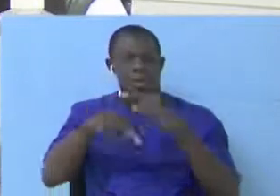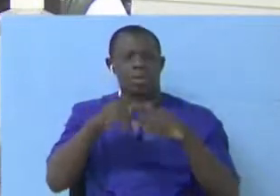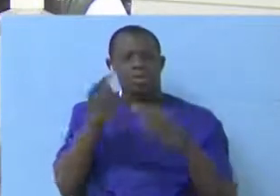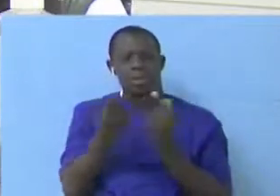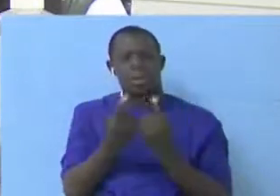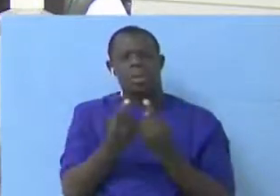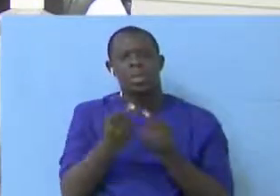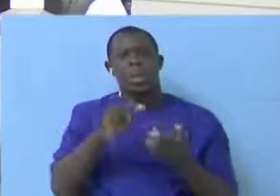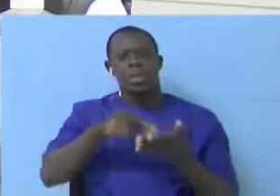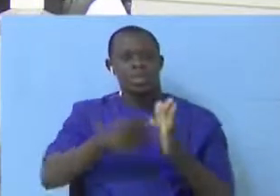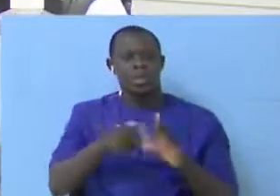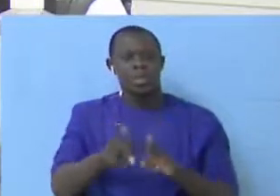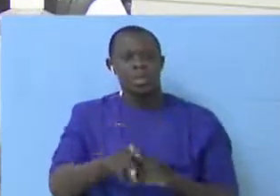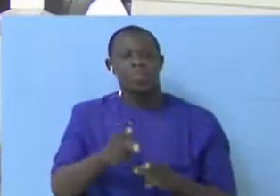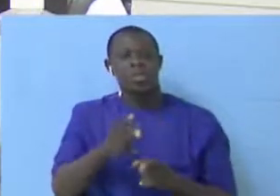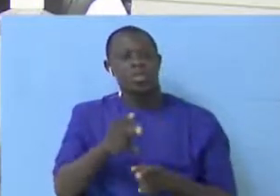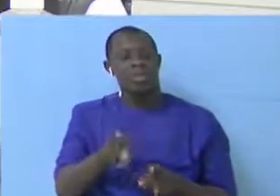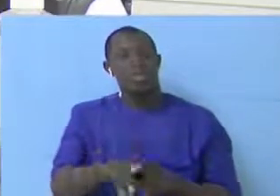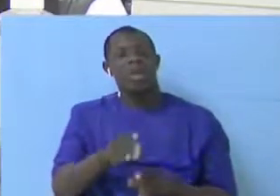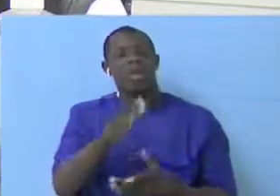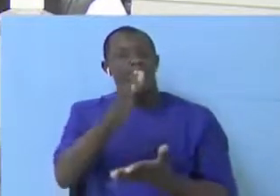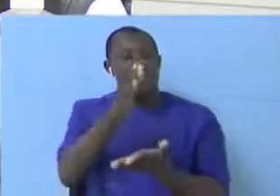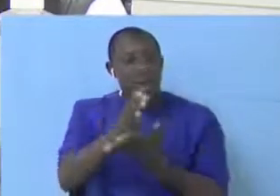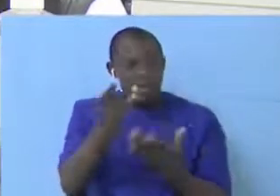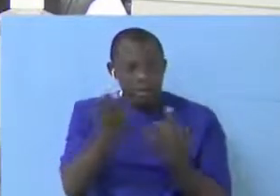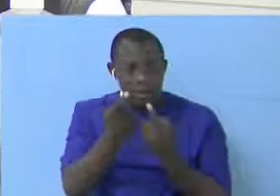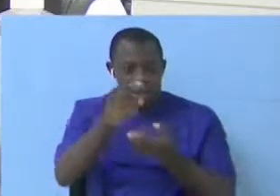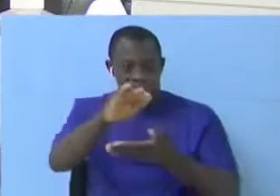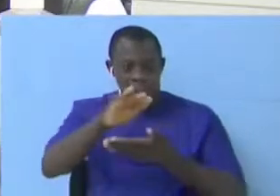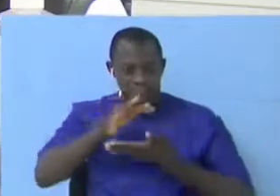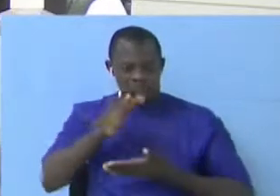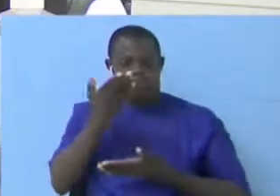the facts I got in that issue, in that case,